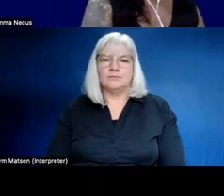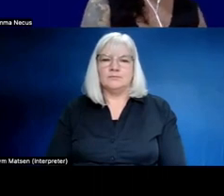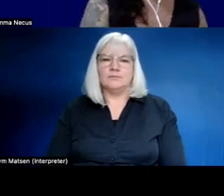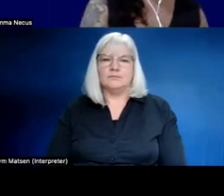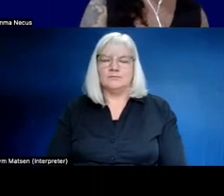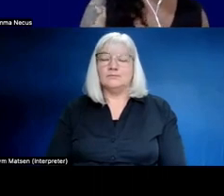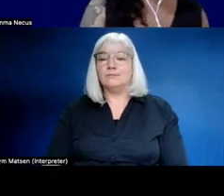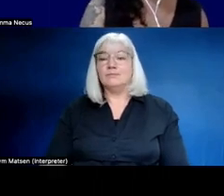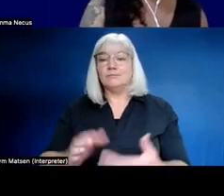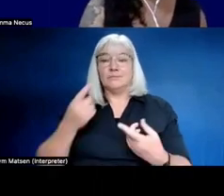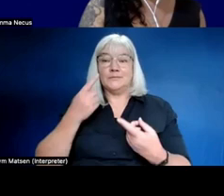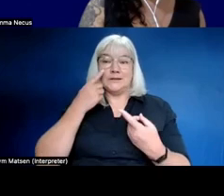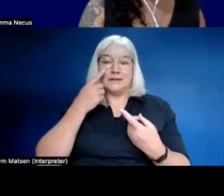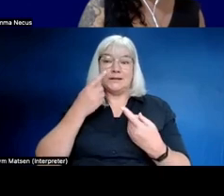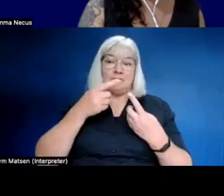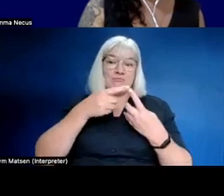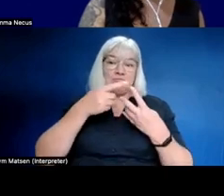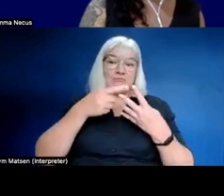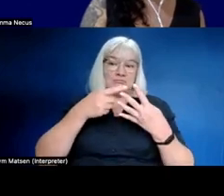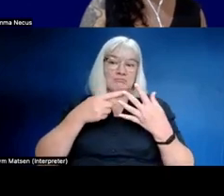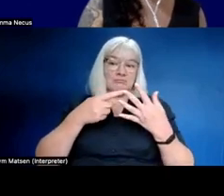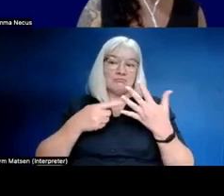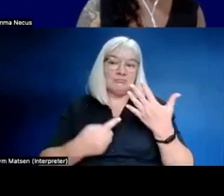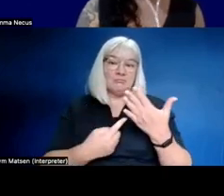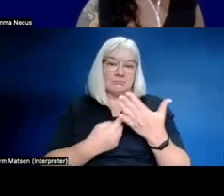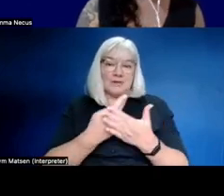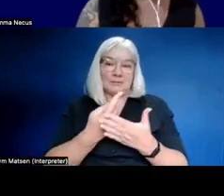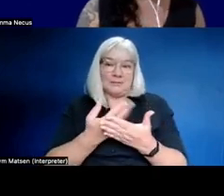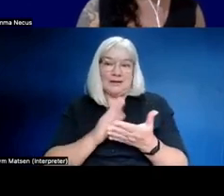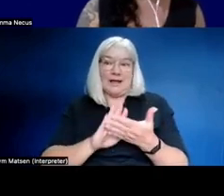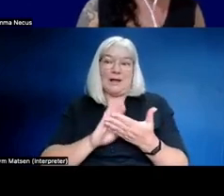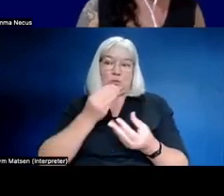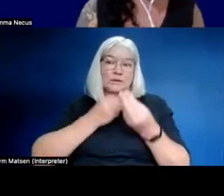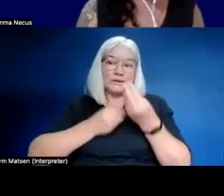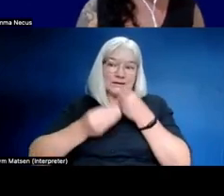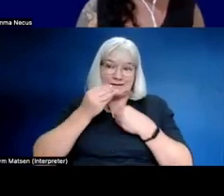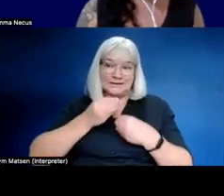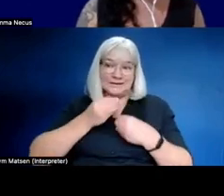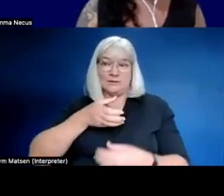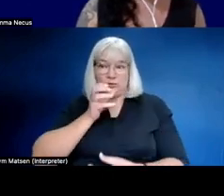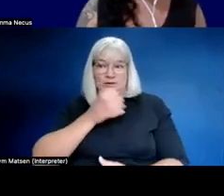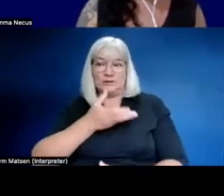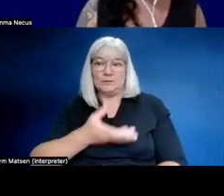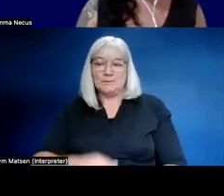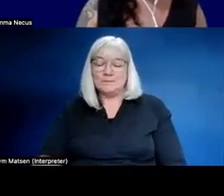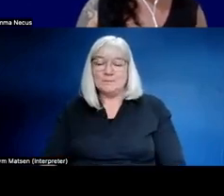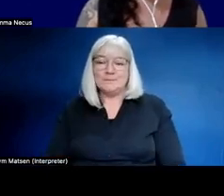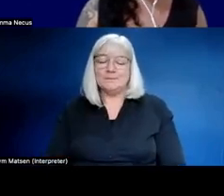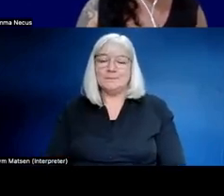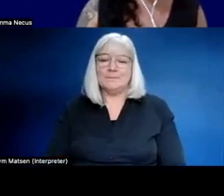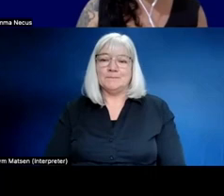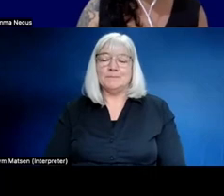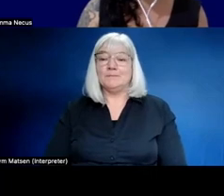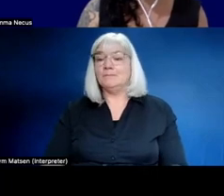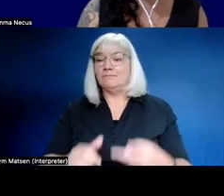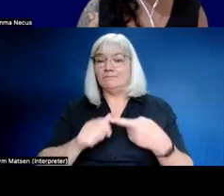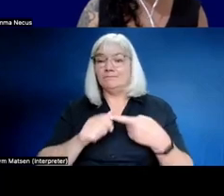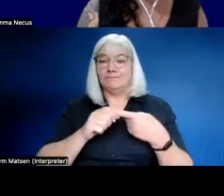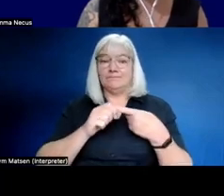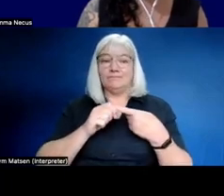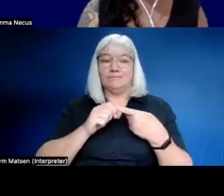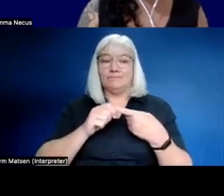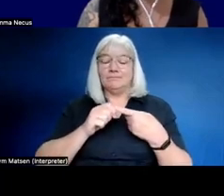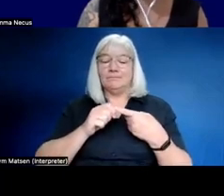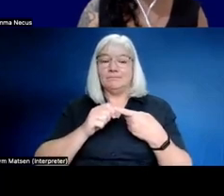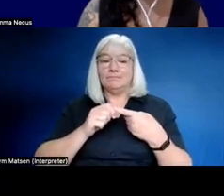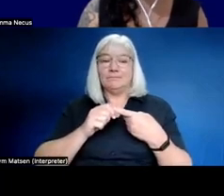So you can see several things about the way Zoe isn't eating and drinking here. Firstly, she doesn't have much awareness